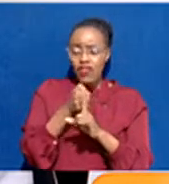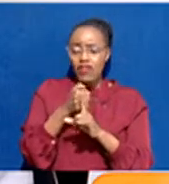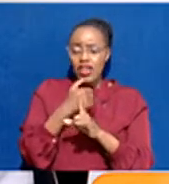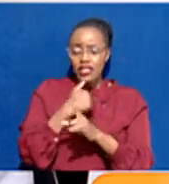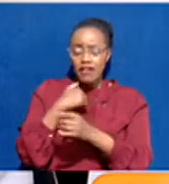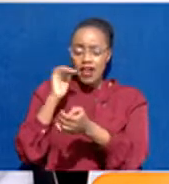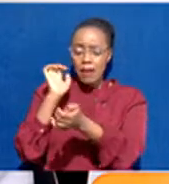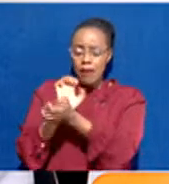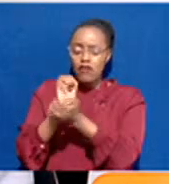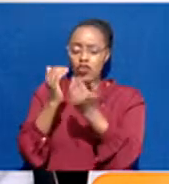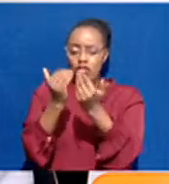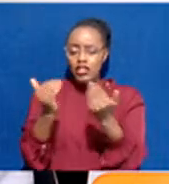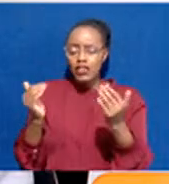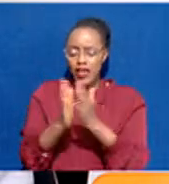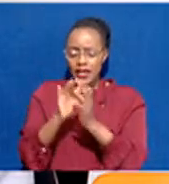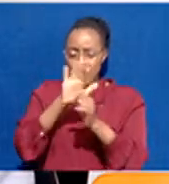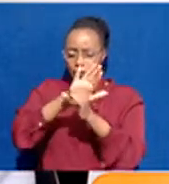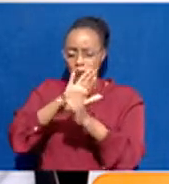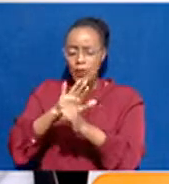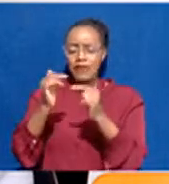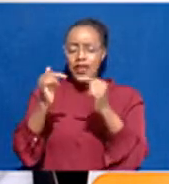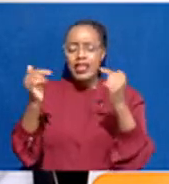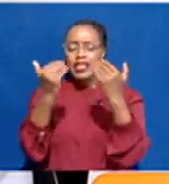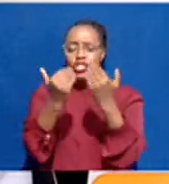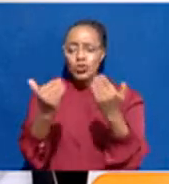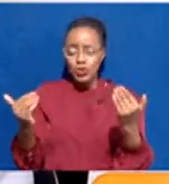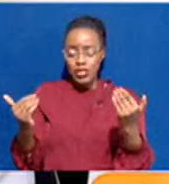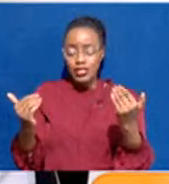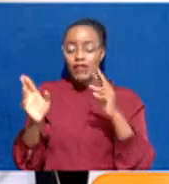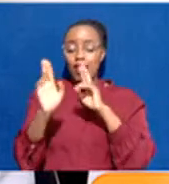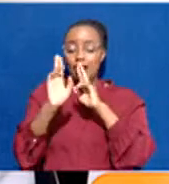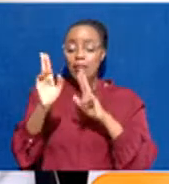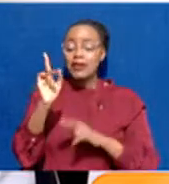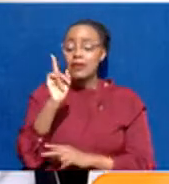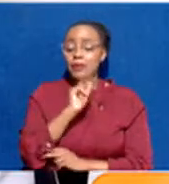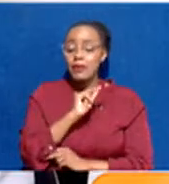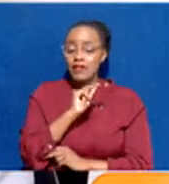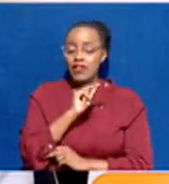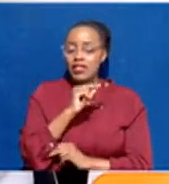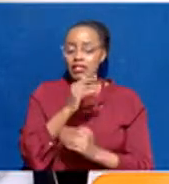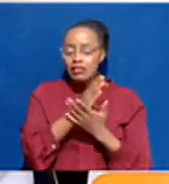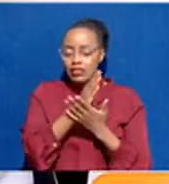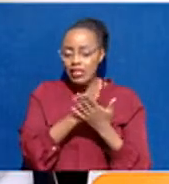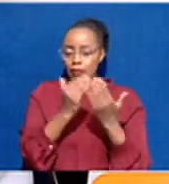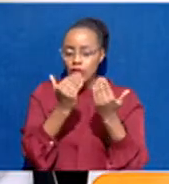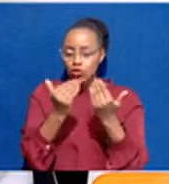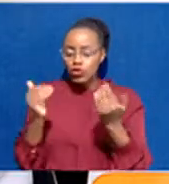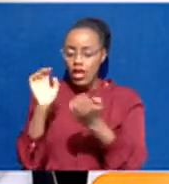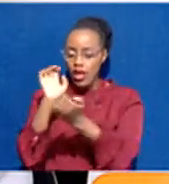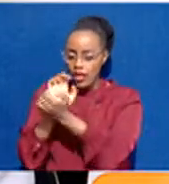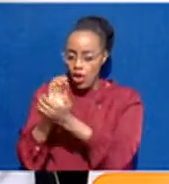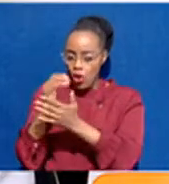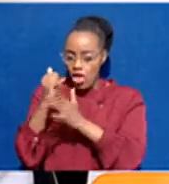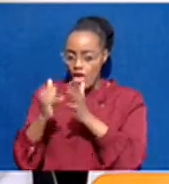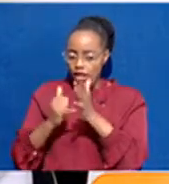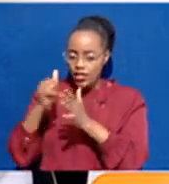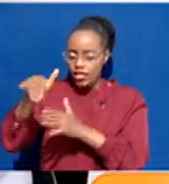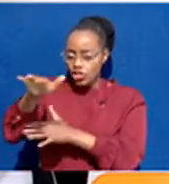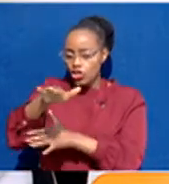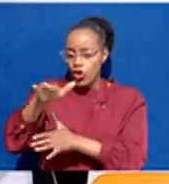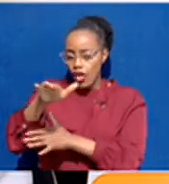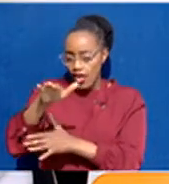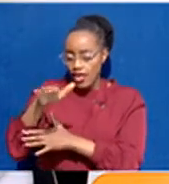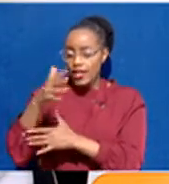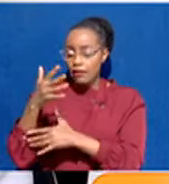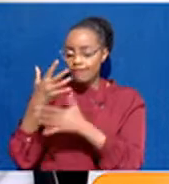arbitrary arrests and alleged torture against children have been reported, with some children being held at the industrial area